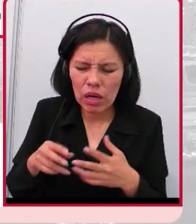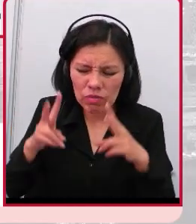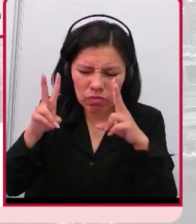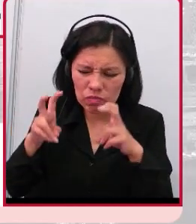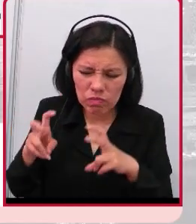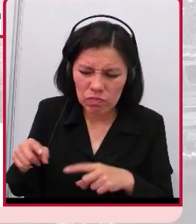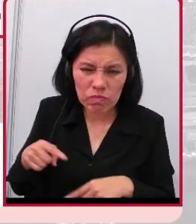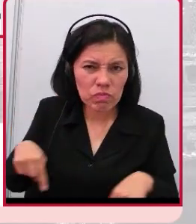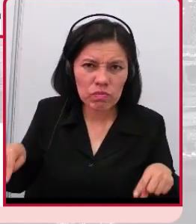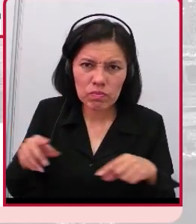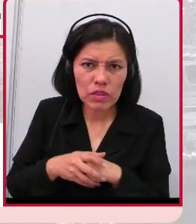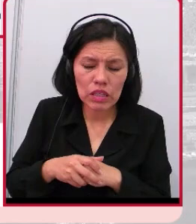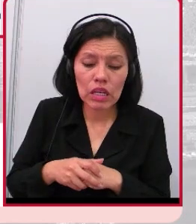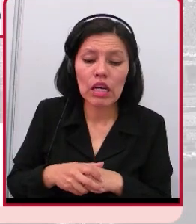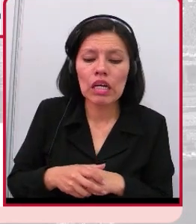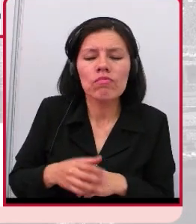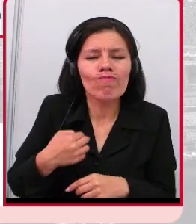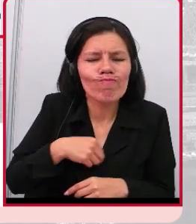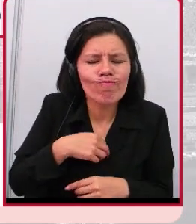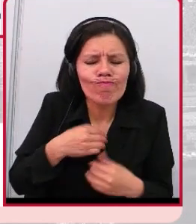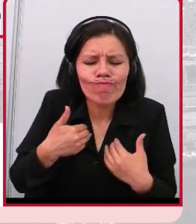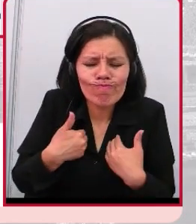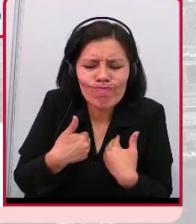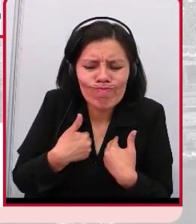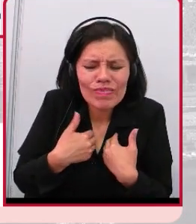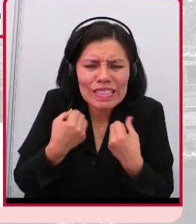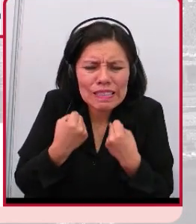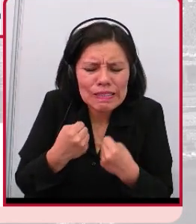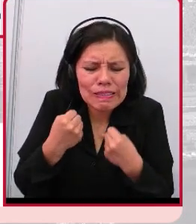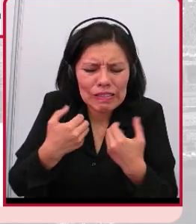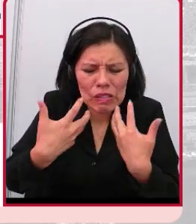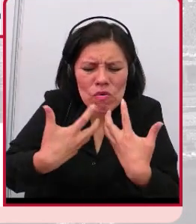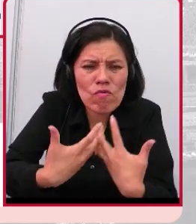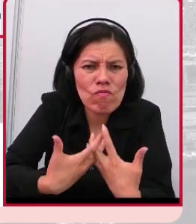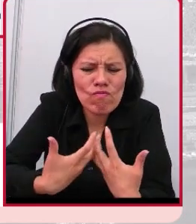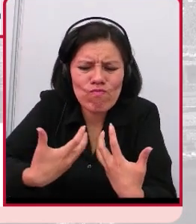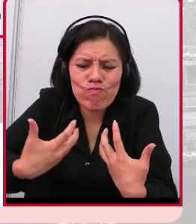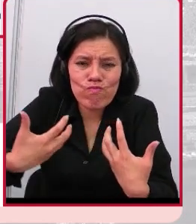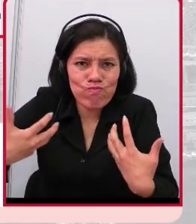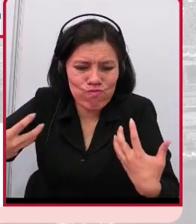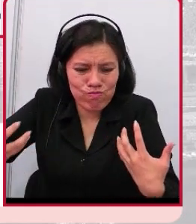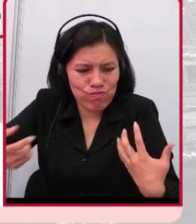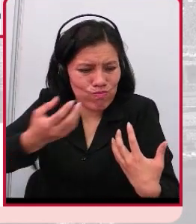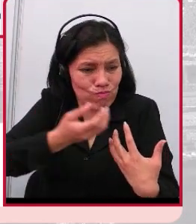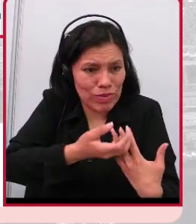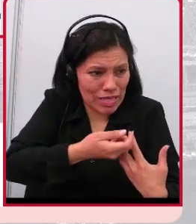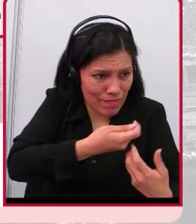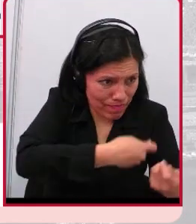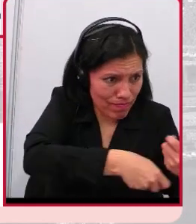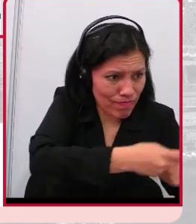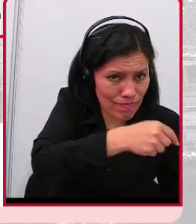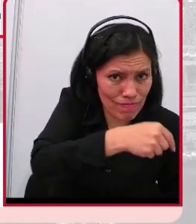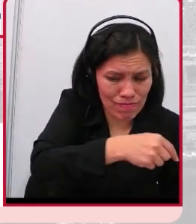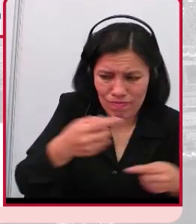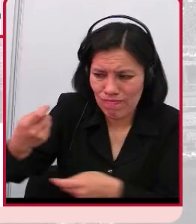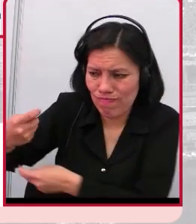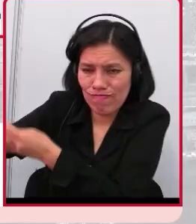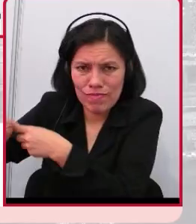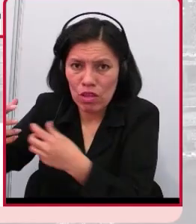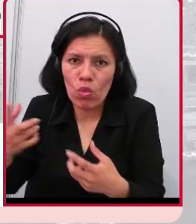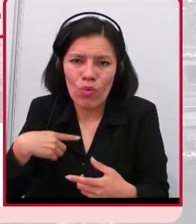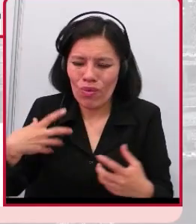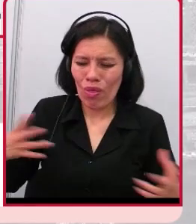But the core of the research is trying to separate and sort these concentrates in order to